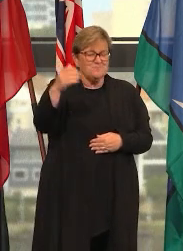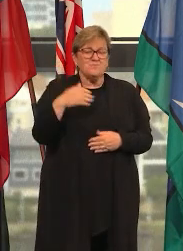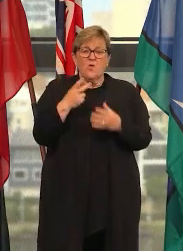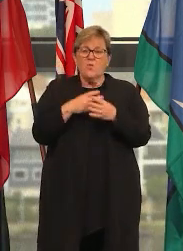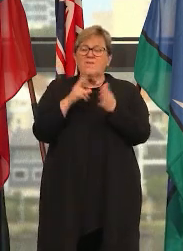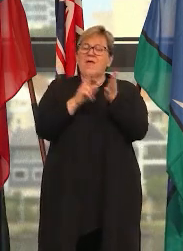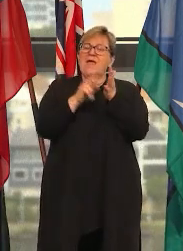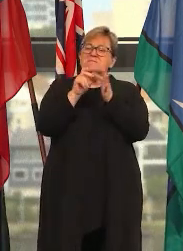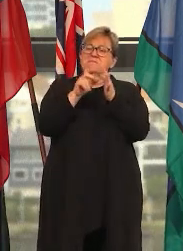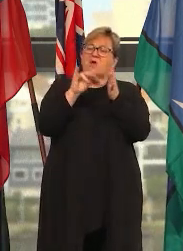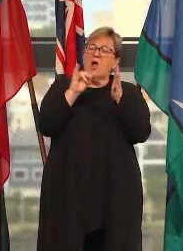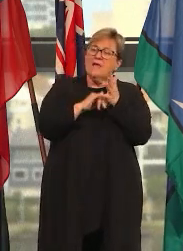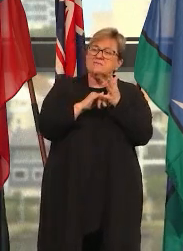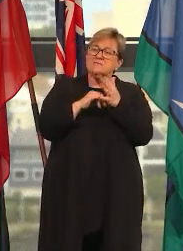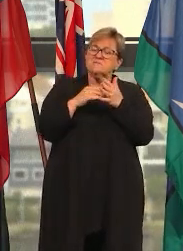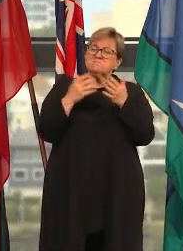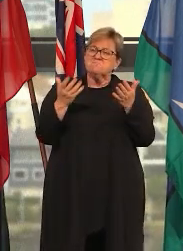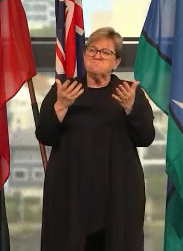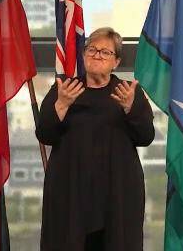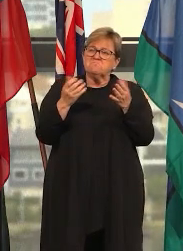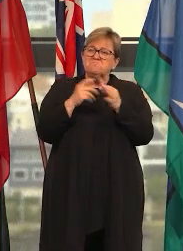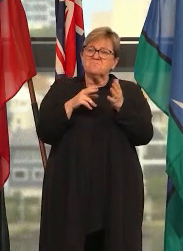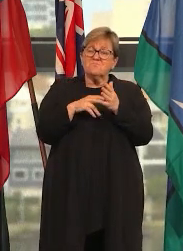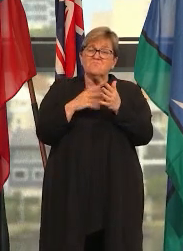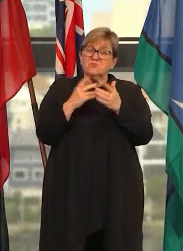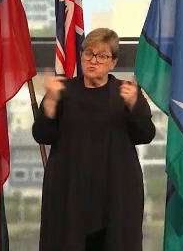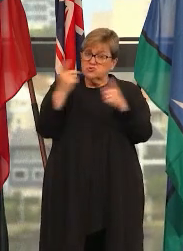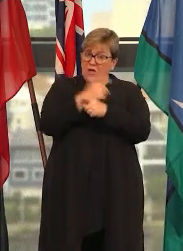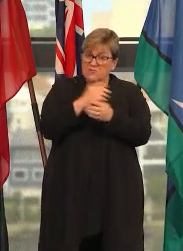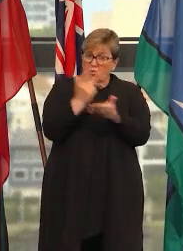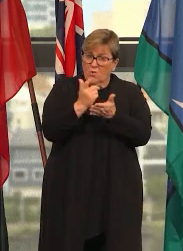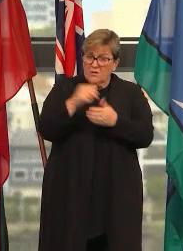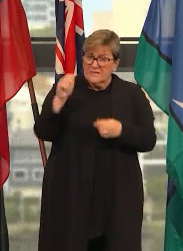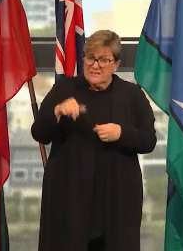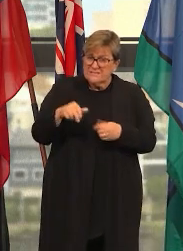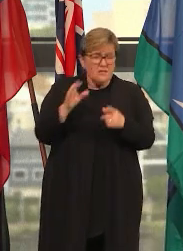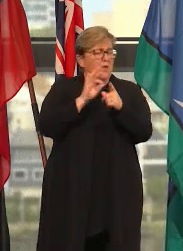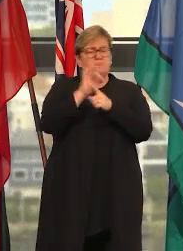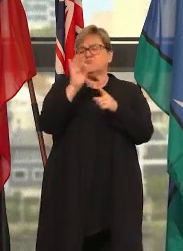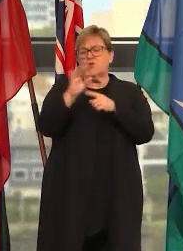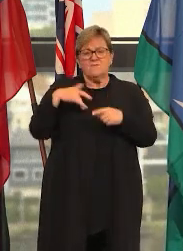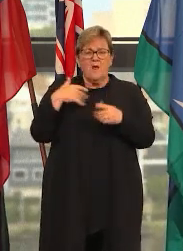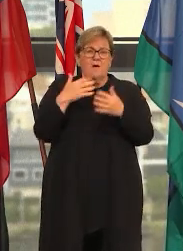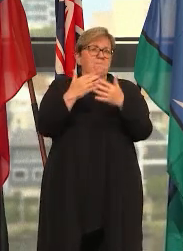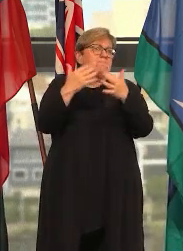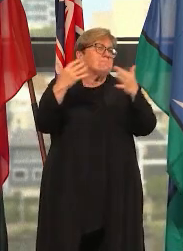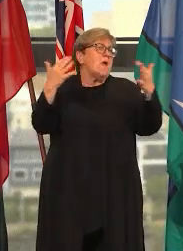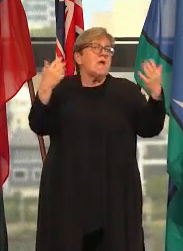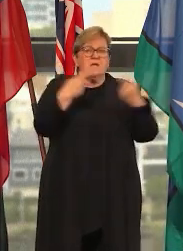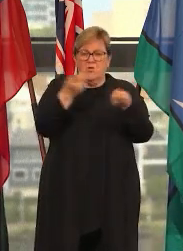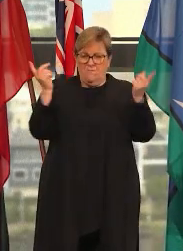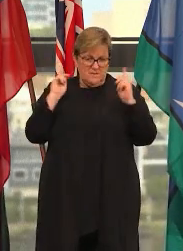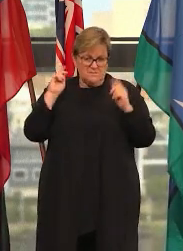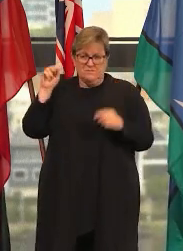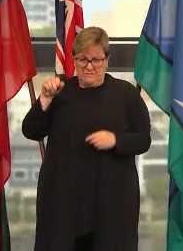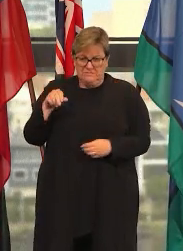it's still in its infancy. It's, you know, NDIA needs to learn from us. We need to learn